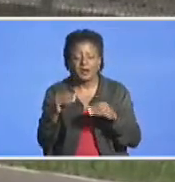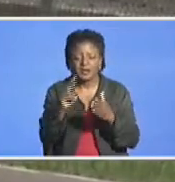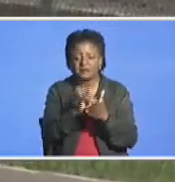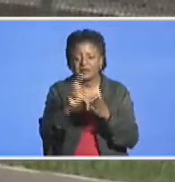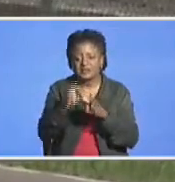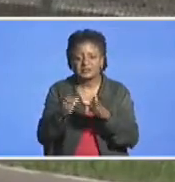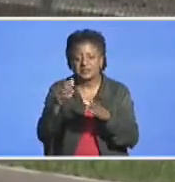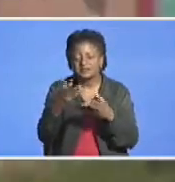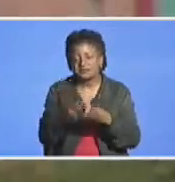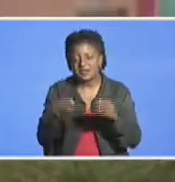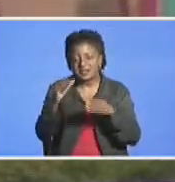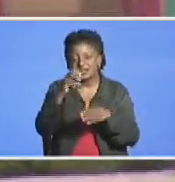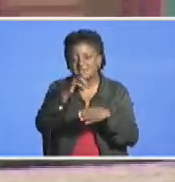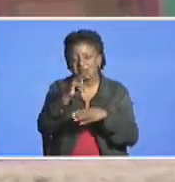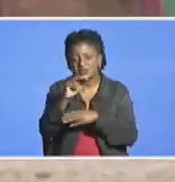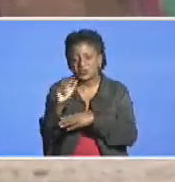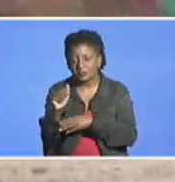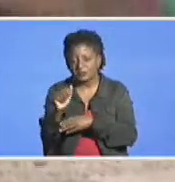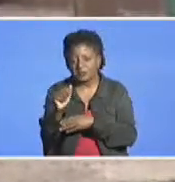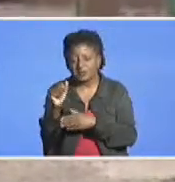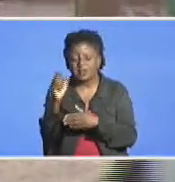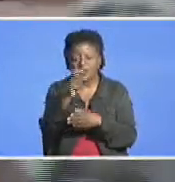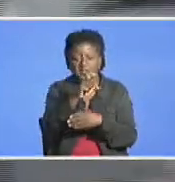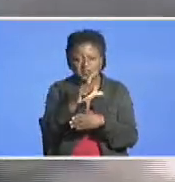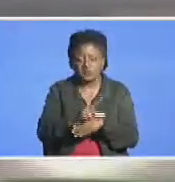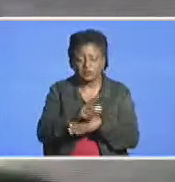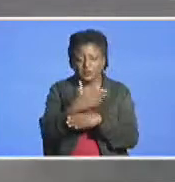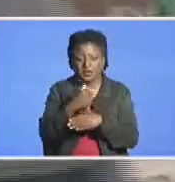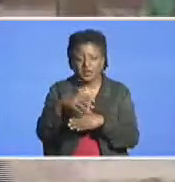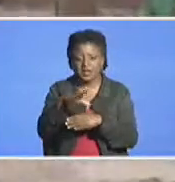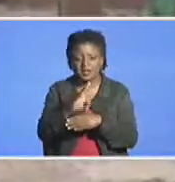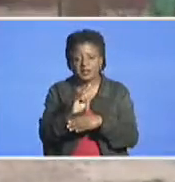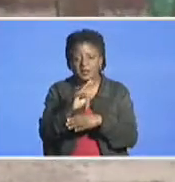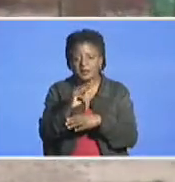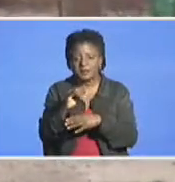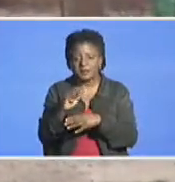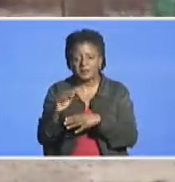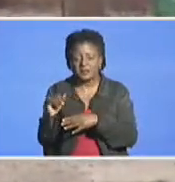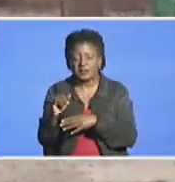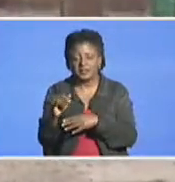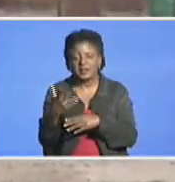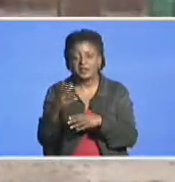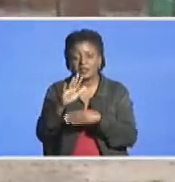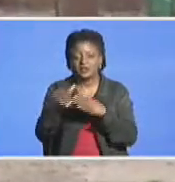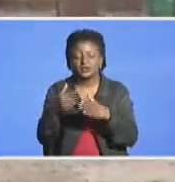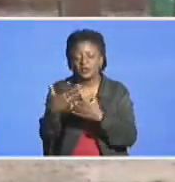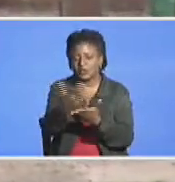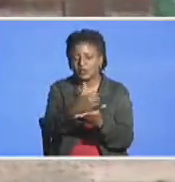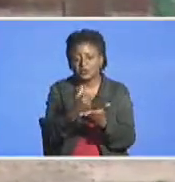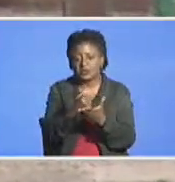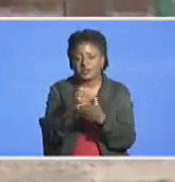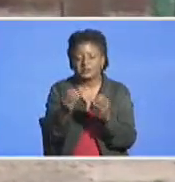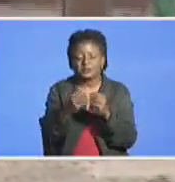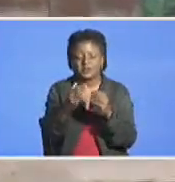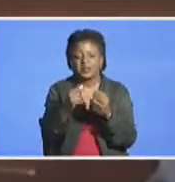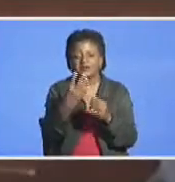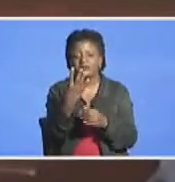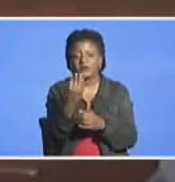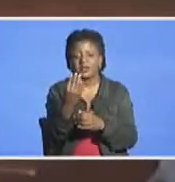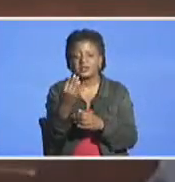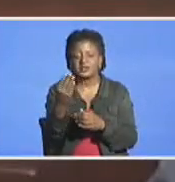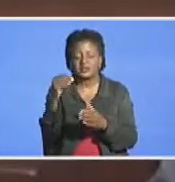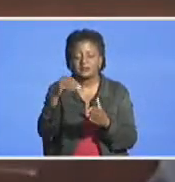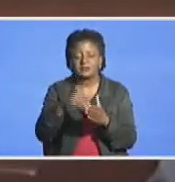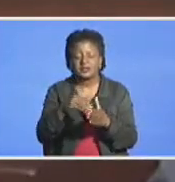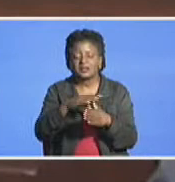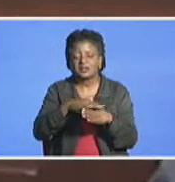Exuma, Central Eleuthera, and Bimini, whose total earnings were pegged at more than $14 million just in the month of March this year. To